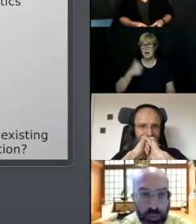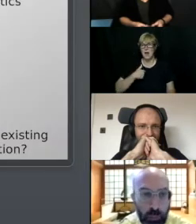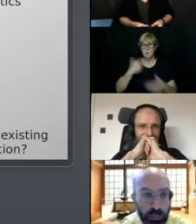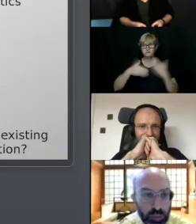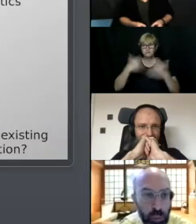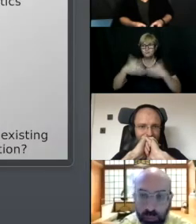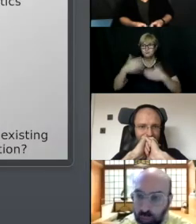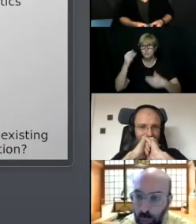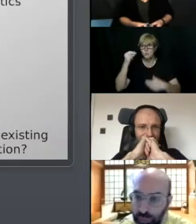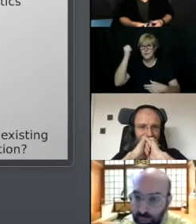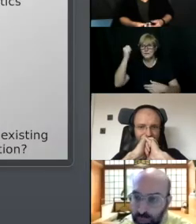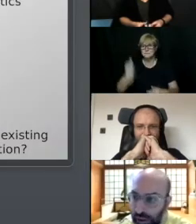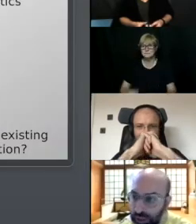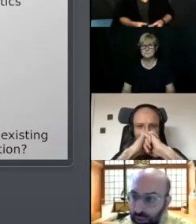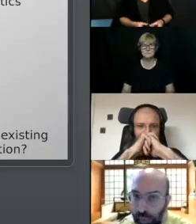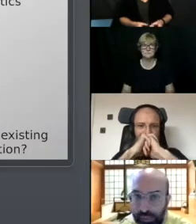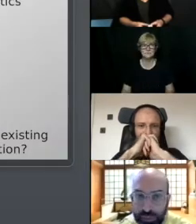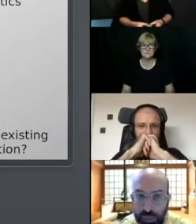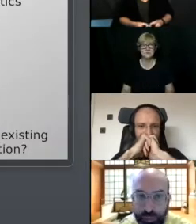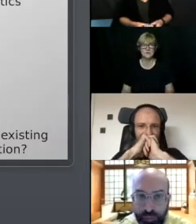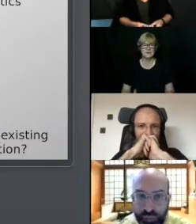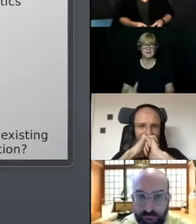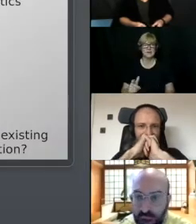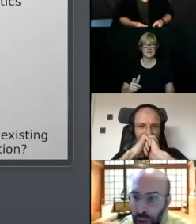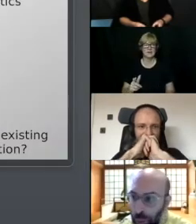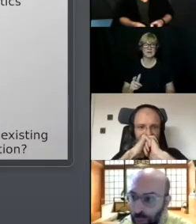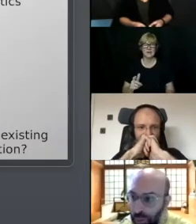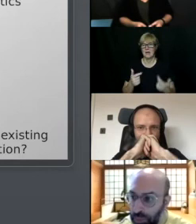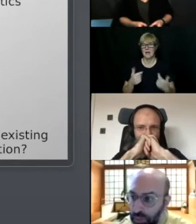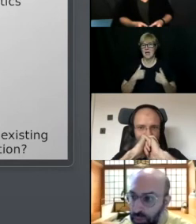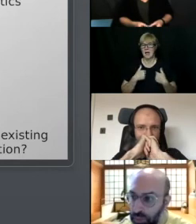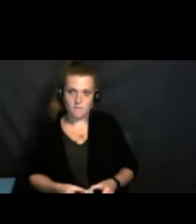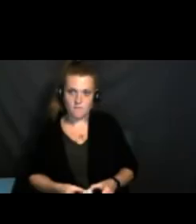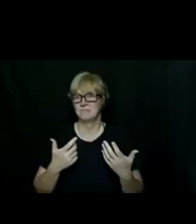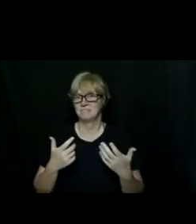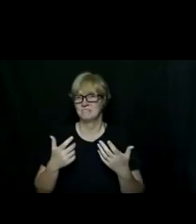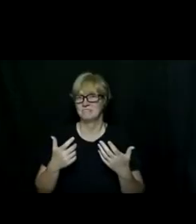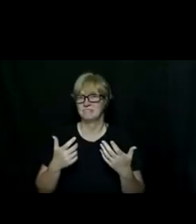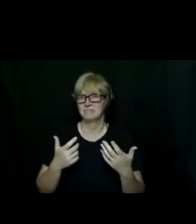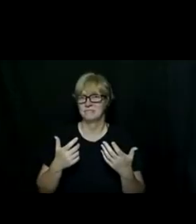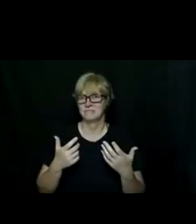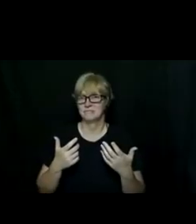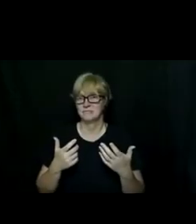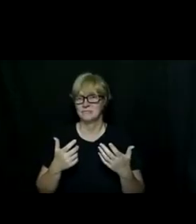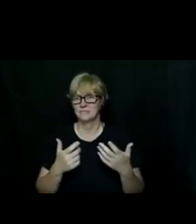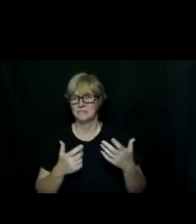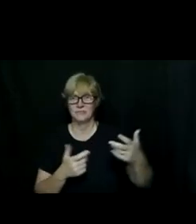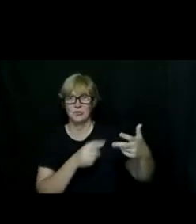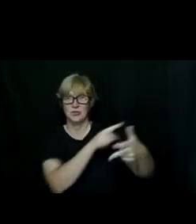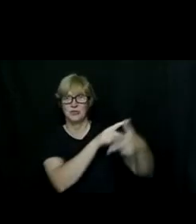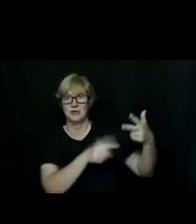as possible. So it's great that I have a chance to talk after the previous three